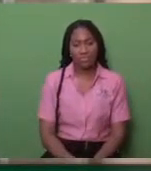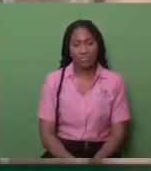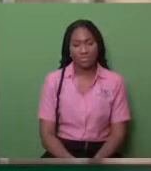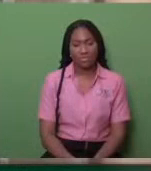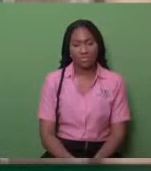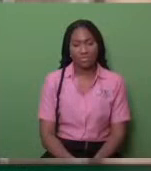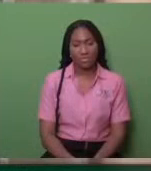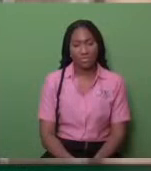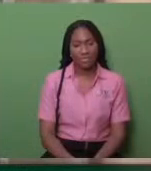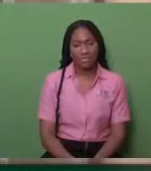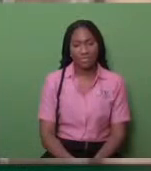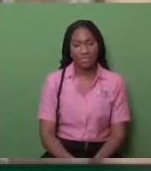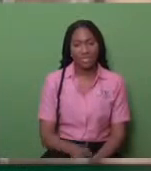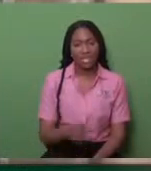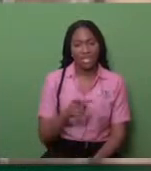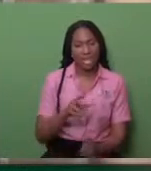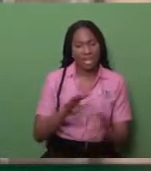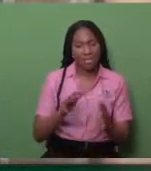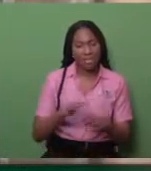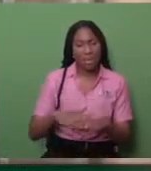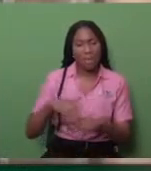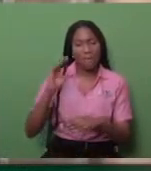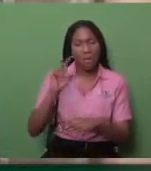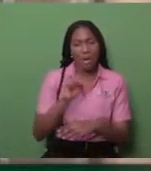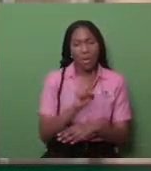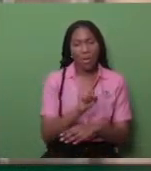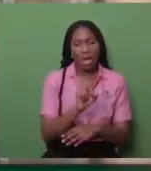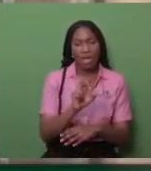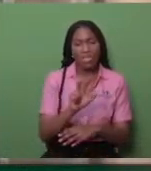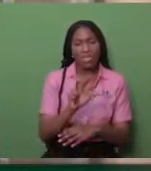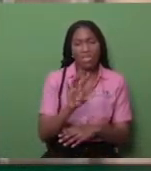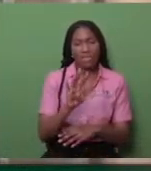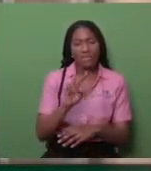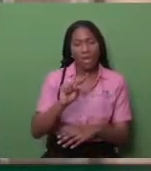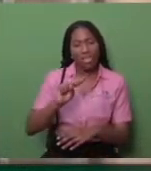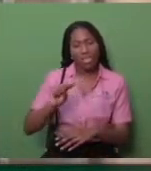That works out to be more than 134,000 per child of school age.